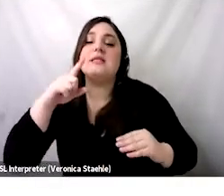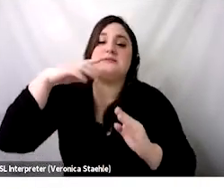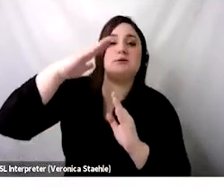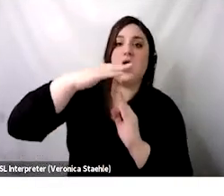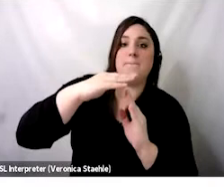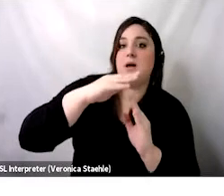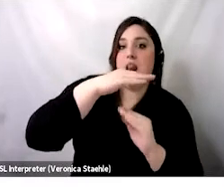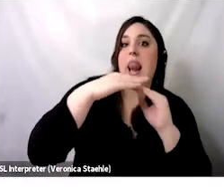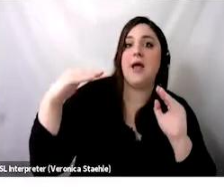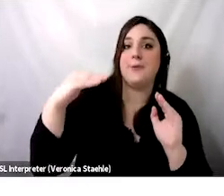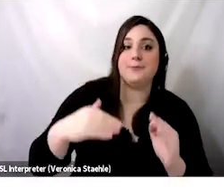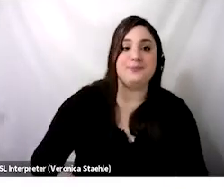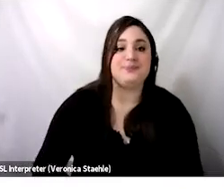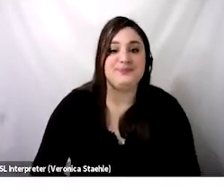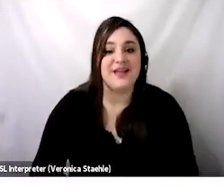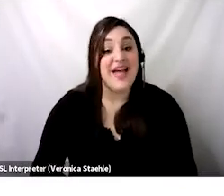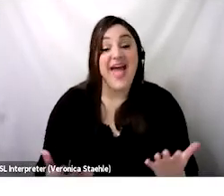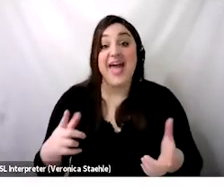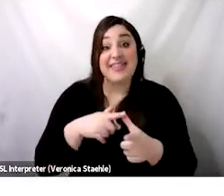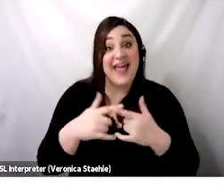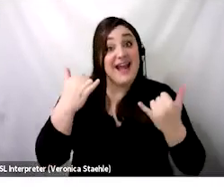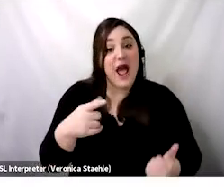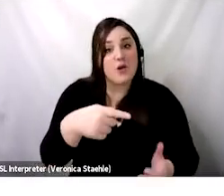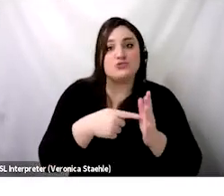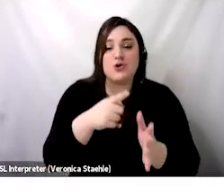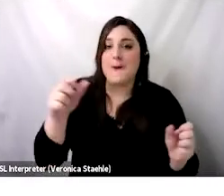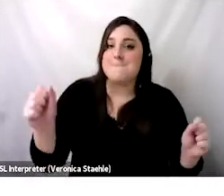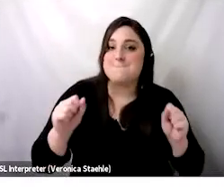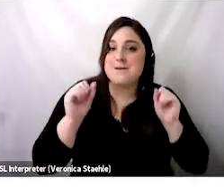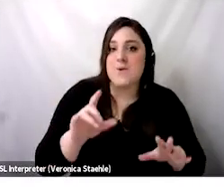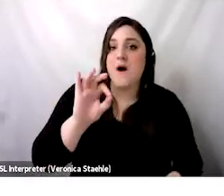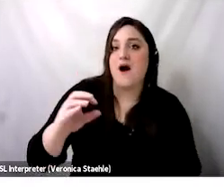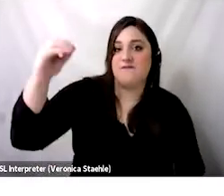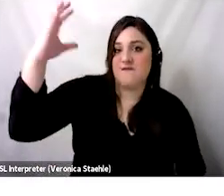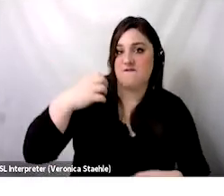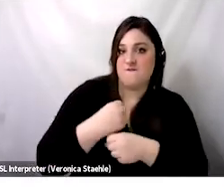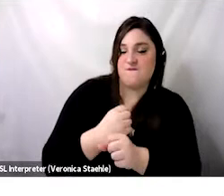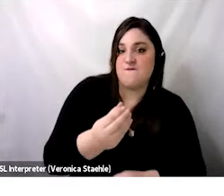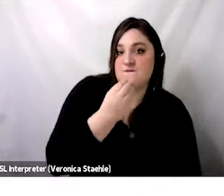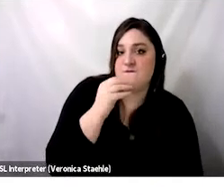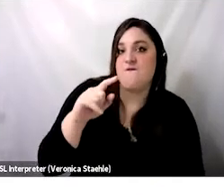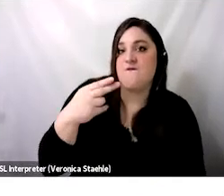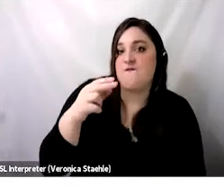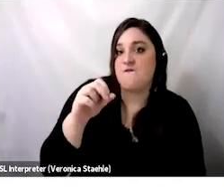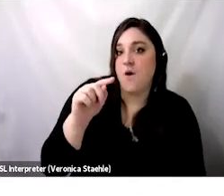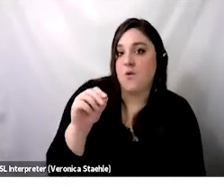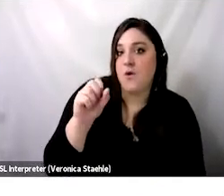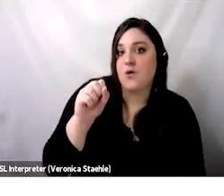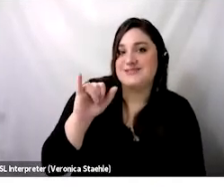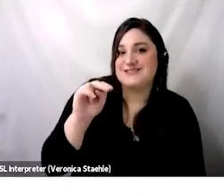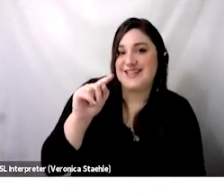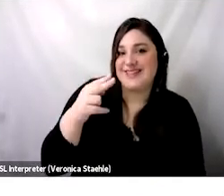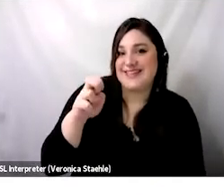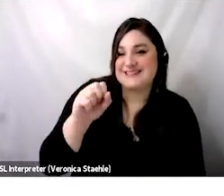This is the miracle of photosynthesis, because what is happening is that the plants are drawing up